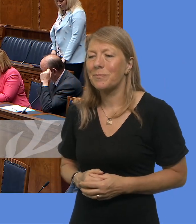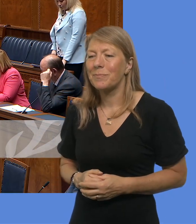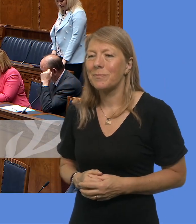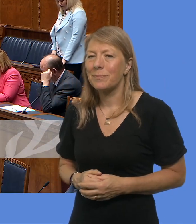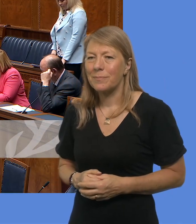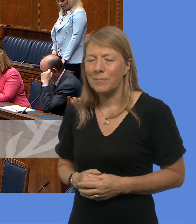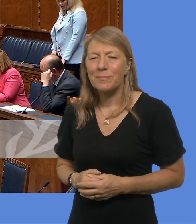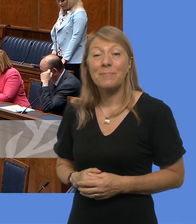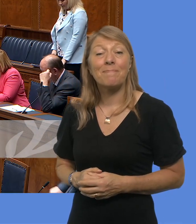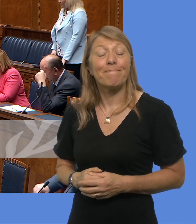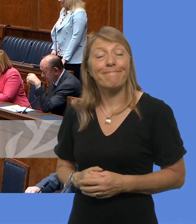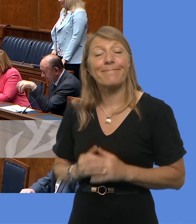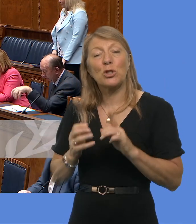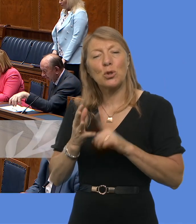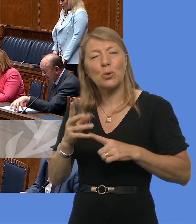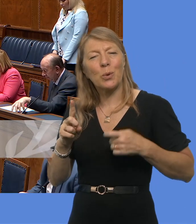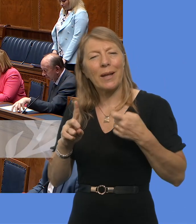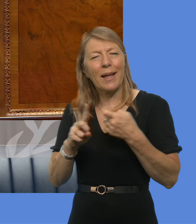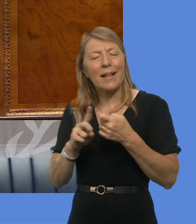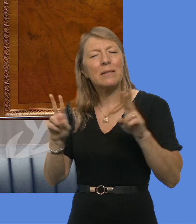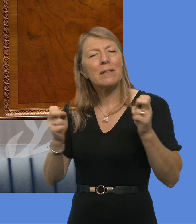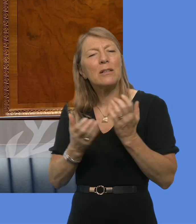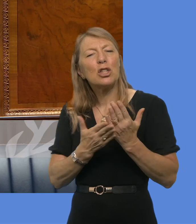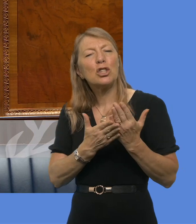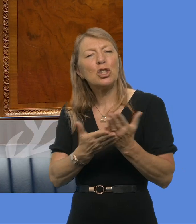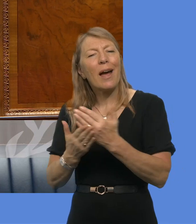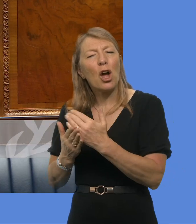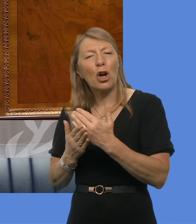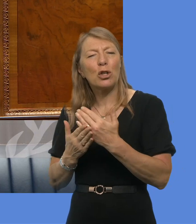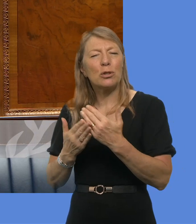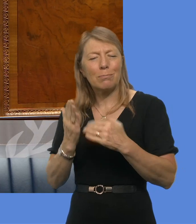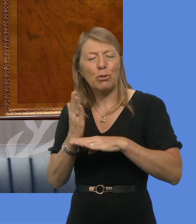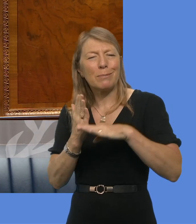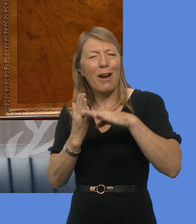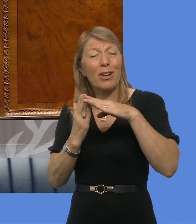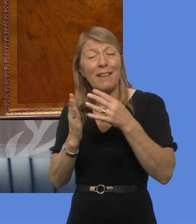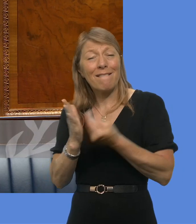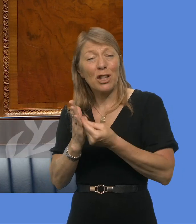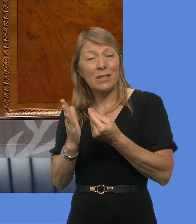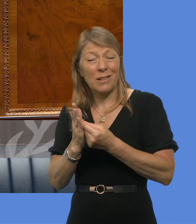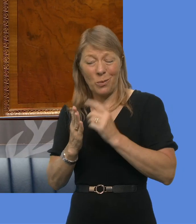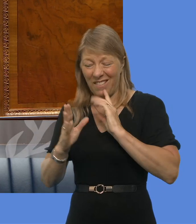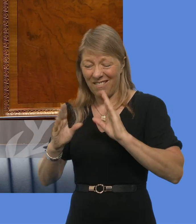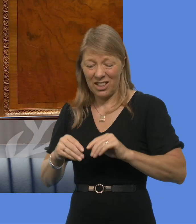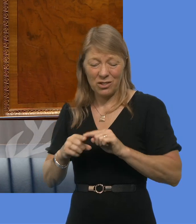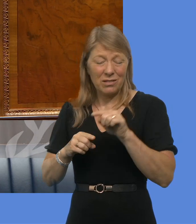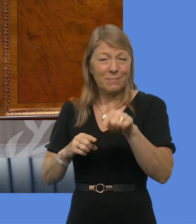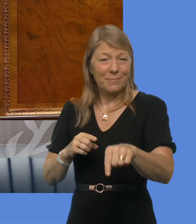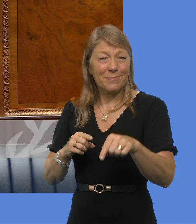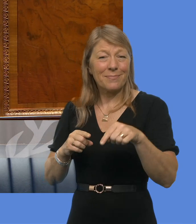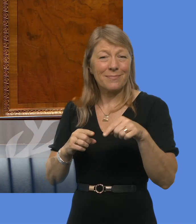funding is due to end in March 2025, with a huge number of organisations in the sector due to place staff on protective notice from